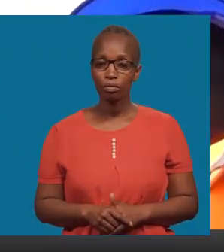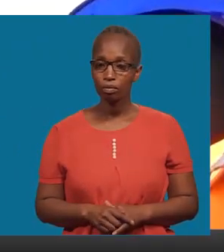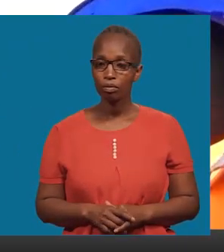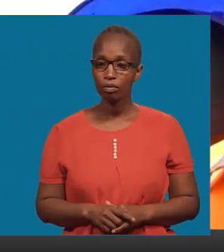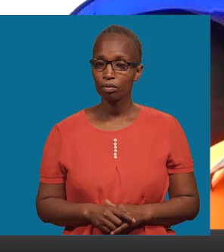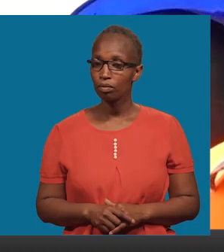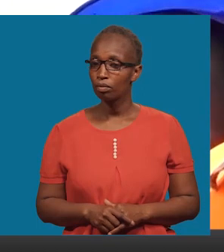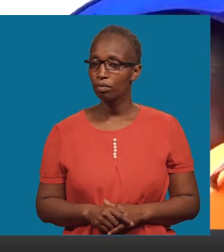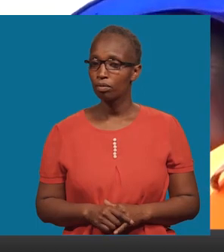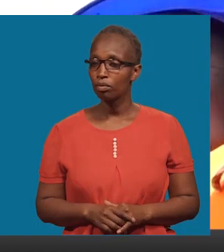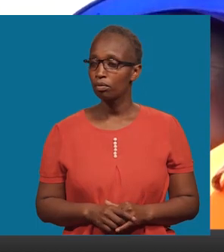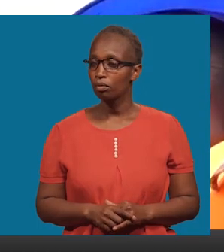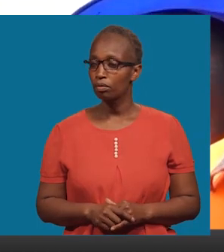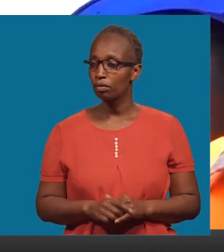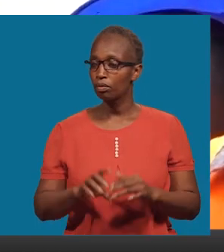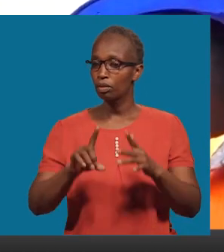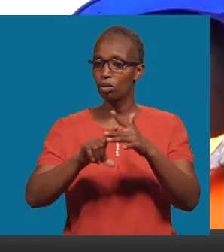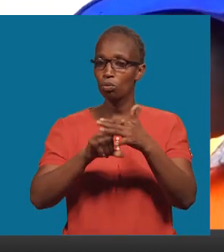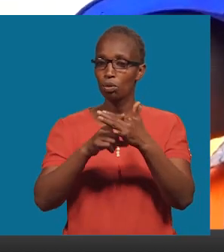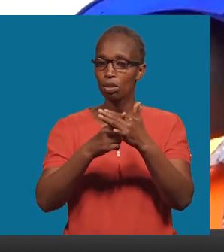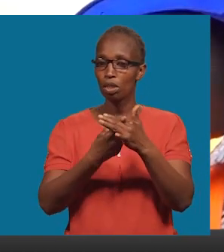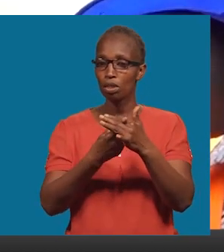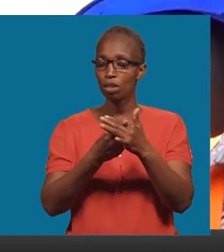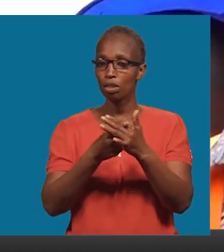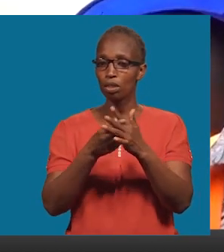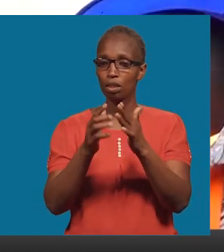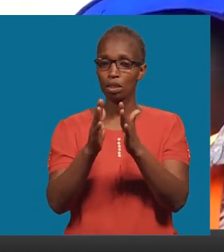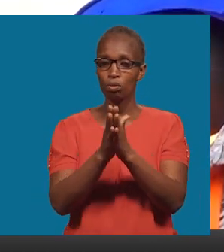spreading to almost 2 years. We started with a small